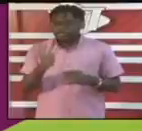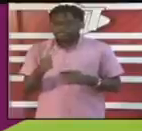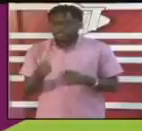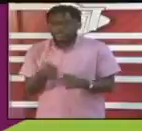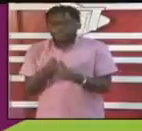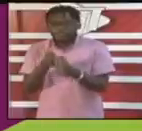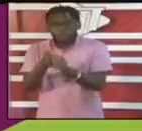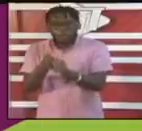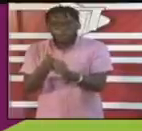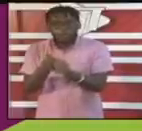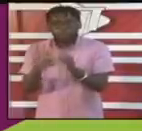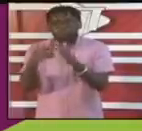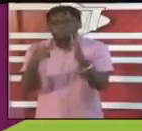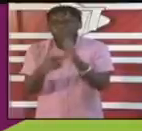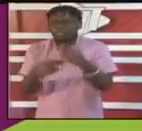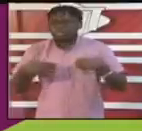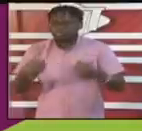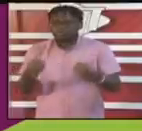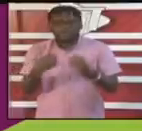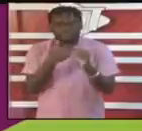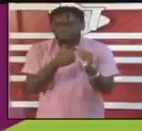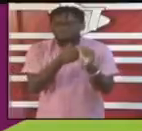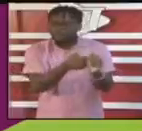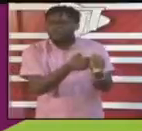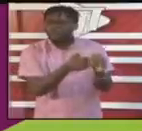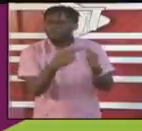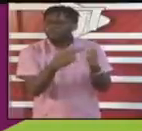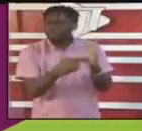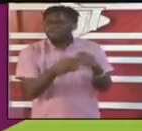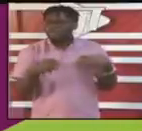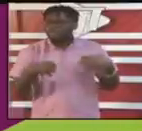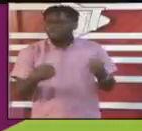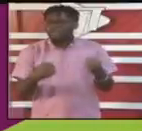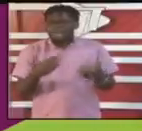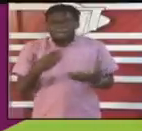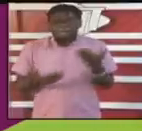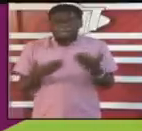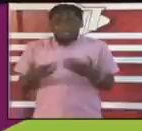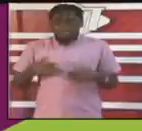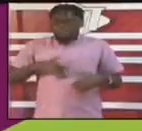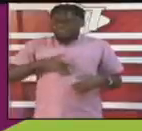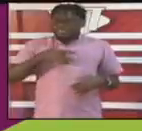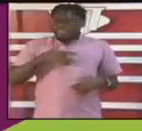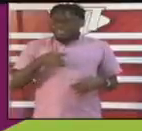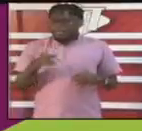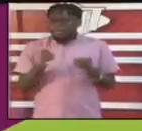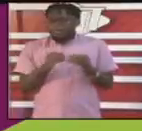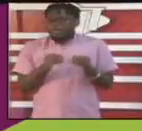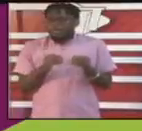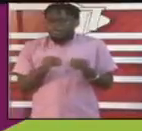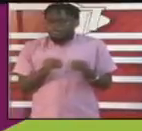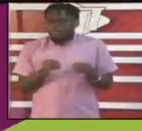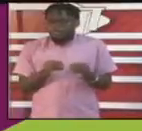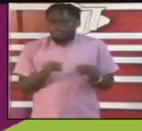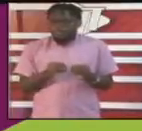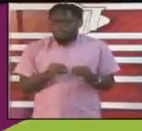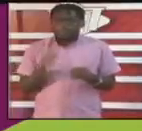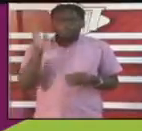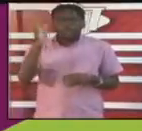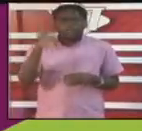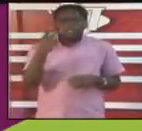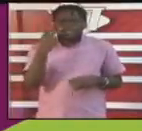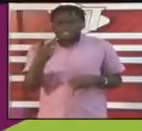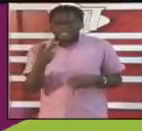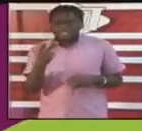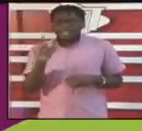excess of 25. Does this bring some measure of added concern for, to you for community spread of the COVID-19